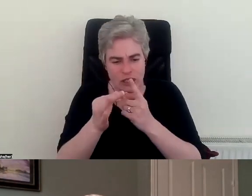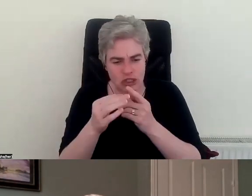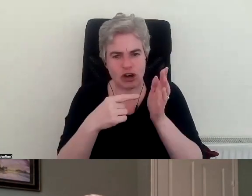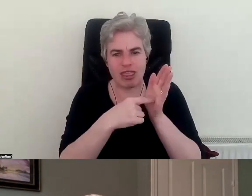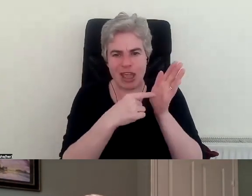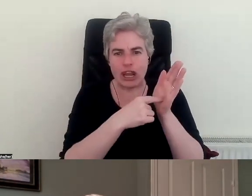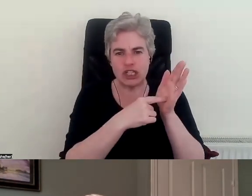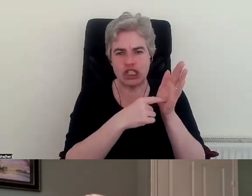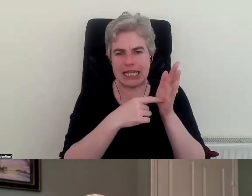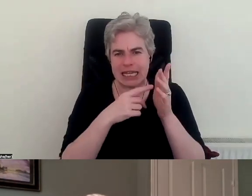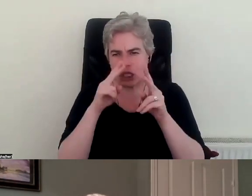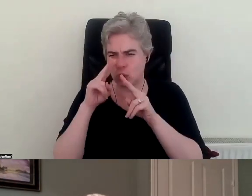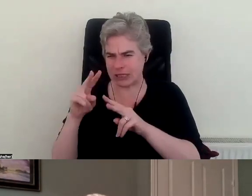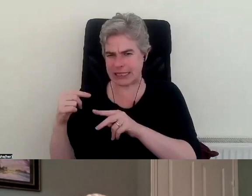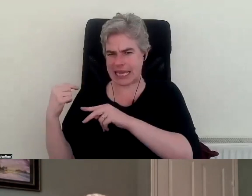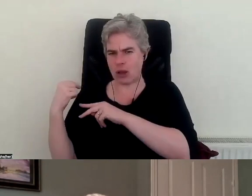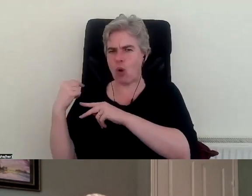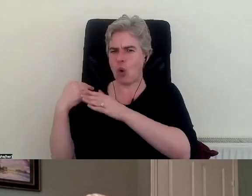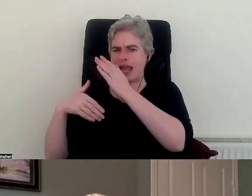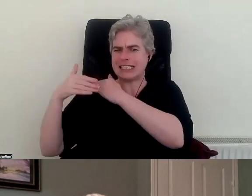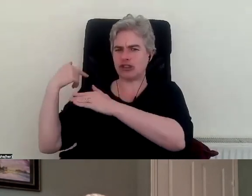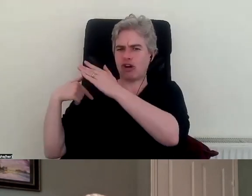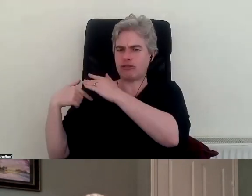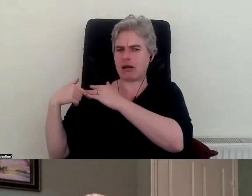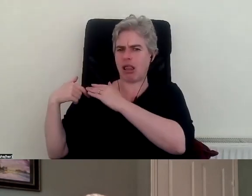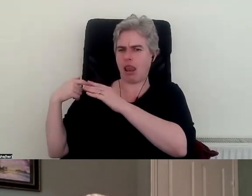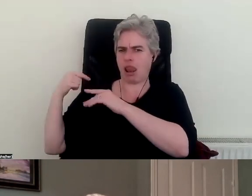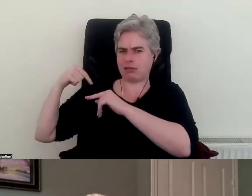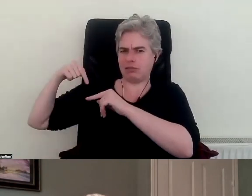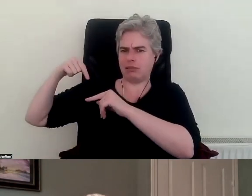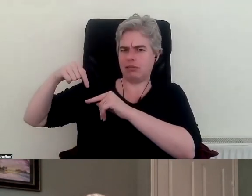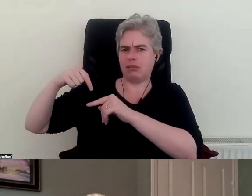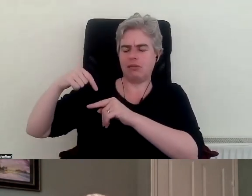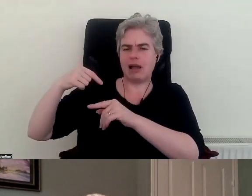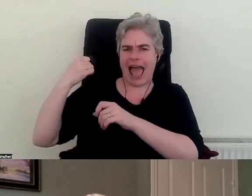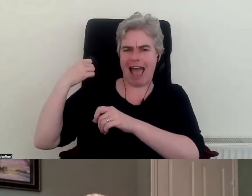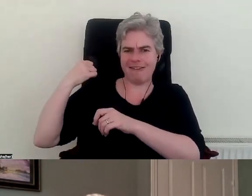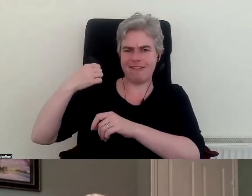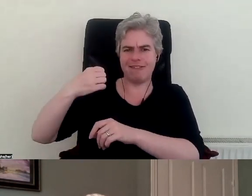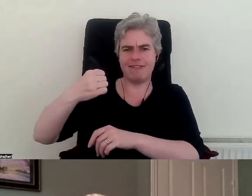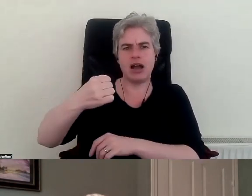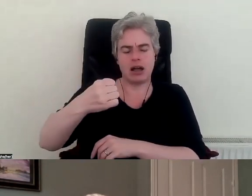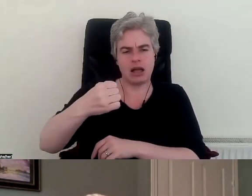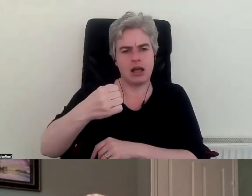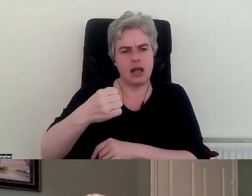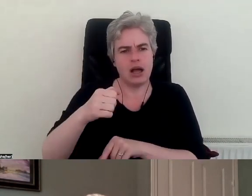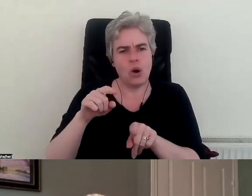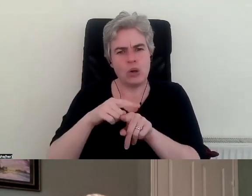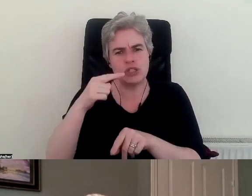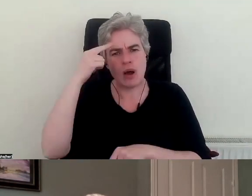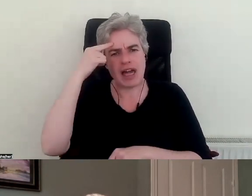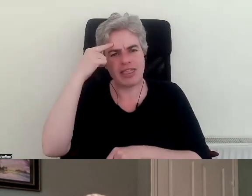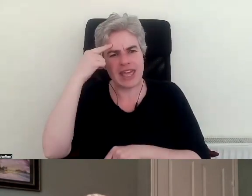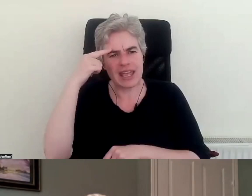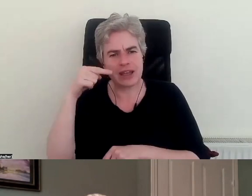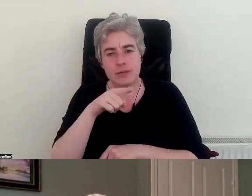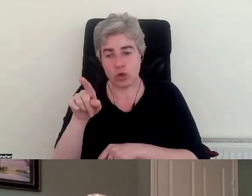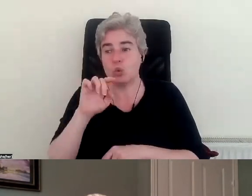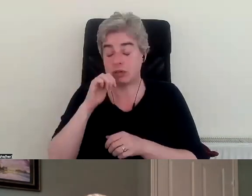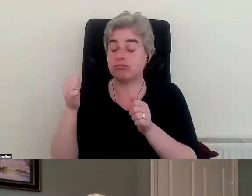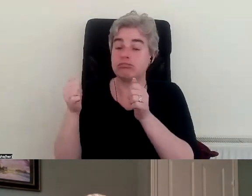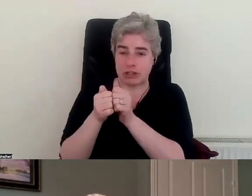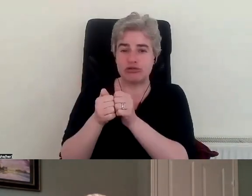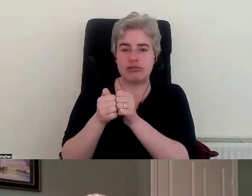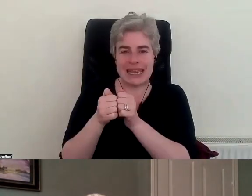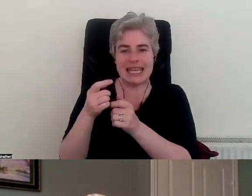there are historical precedences where it is located. And also, I think you would probably agree that